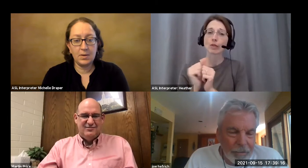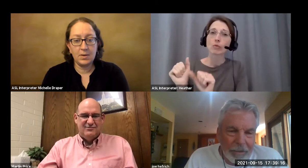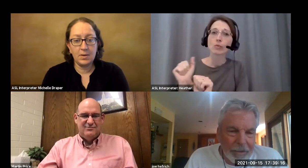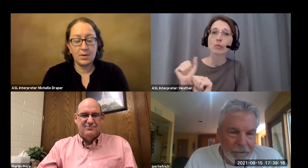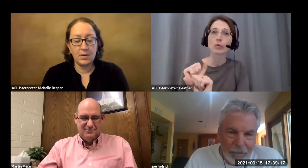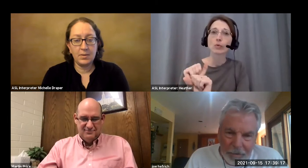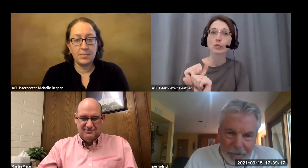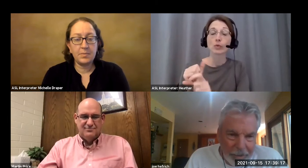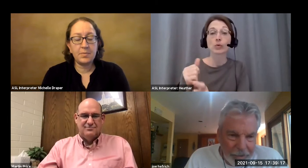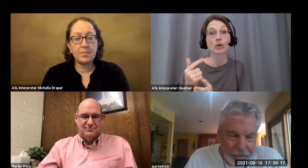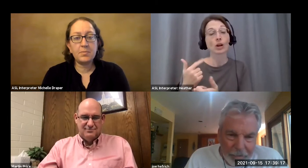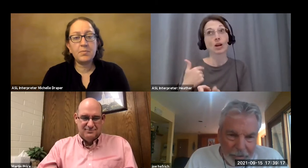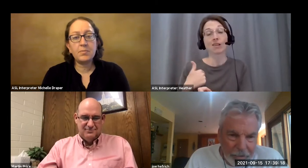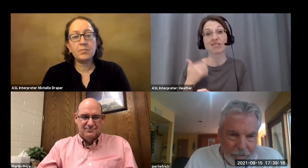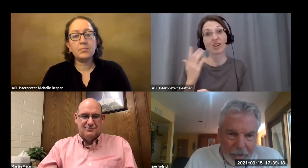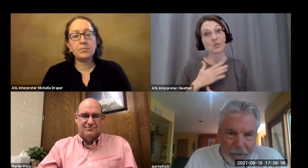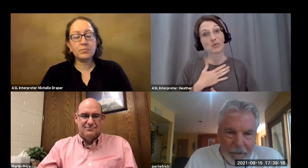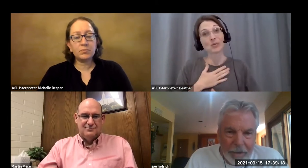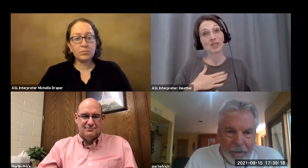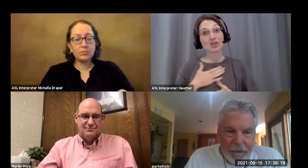I would really enjoy that.